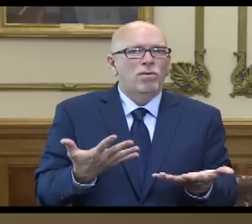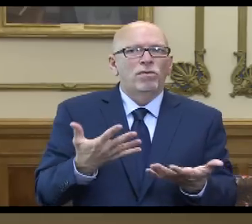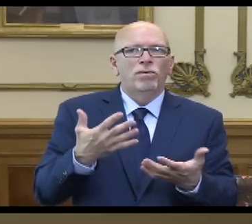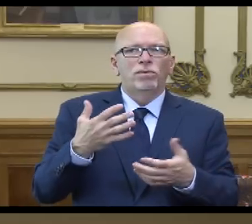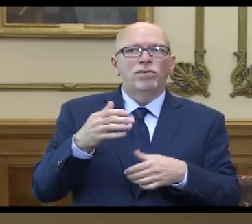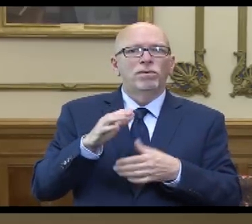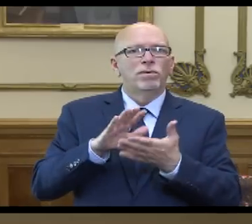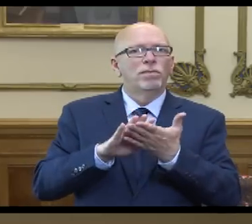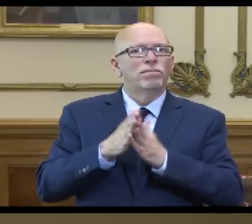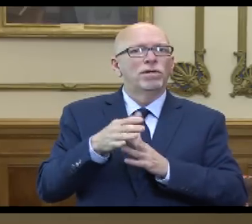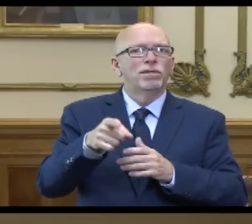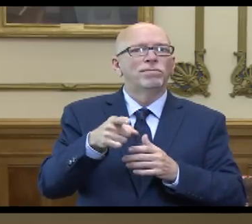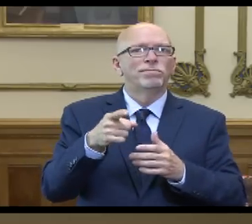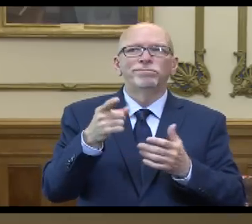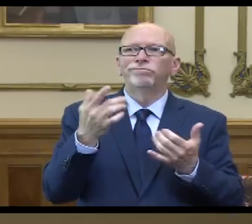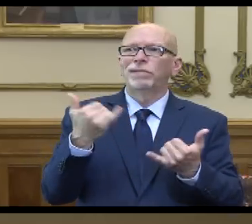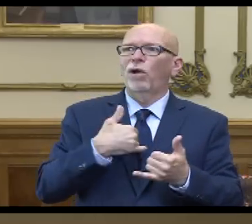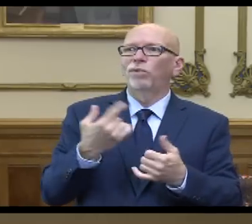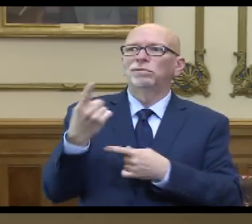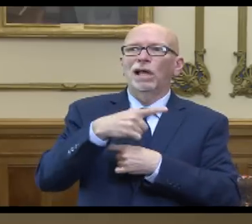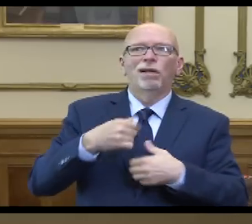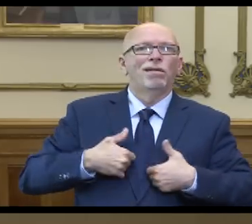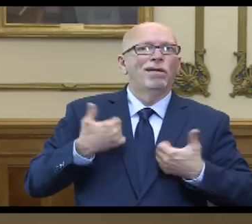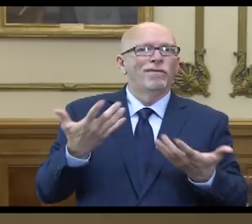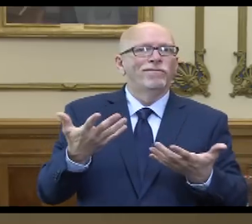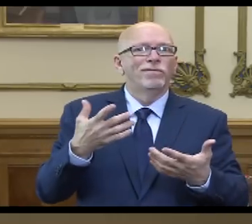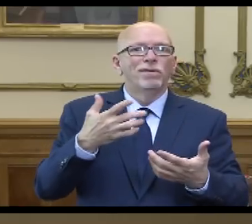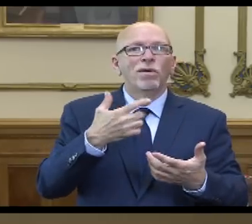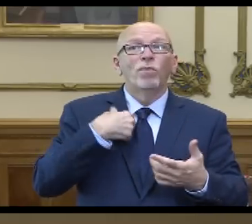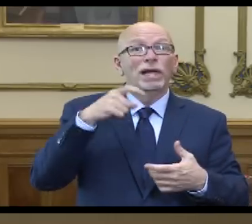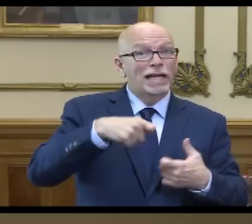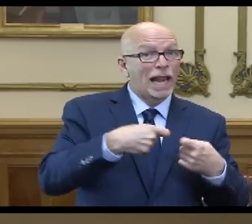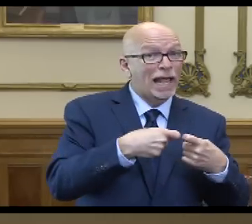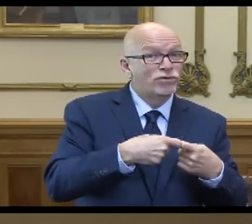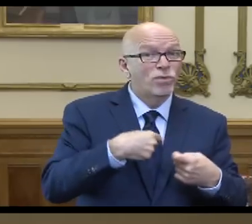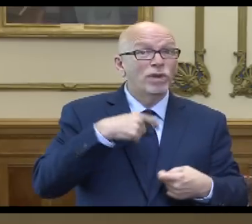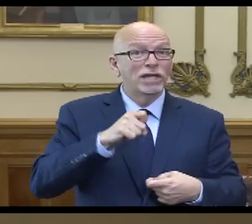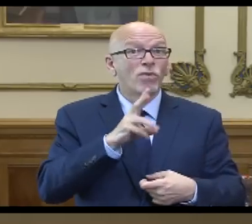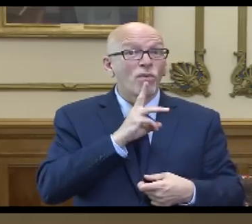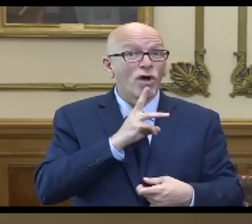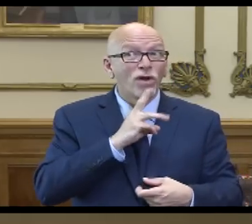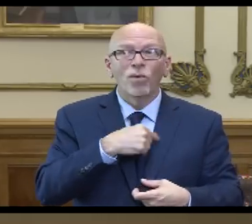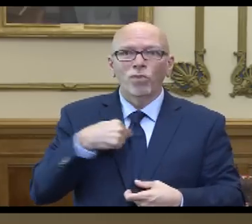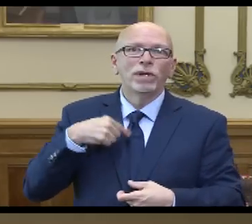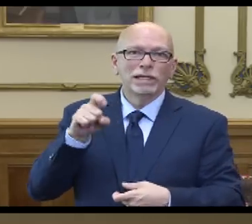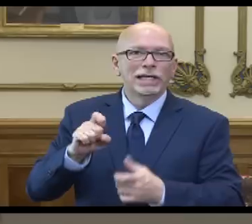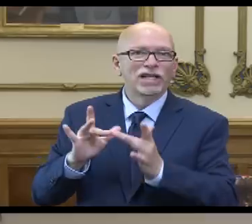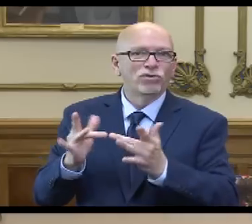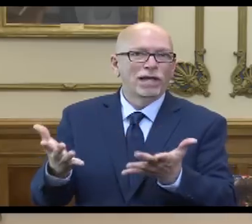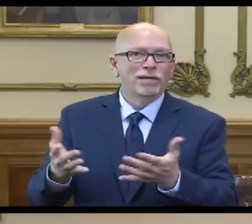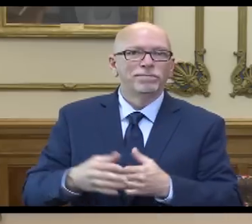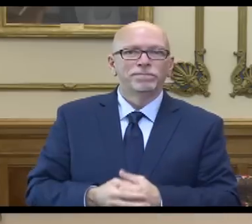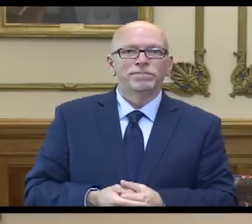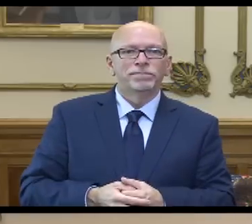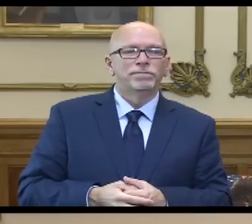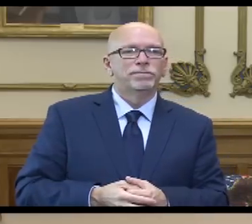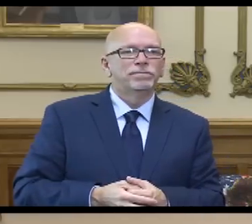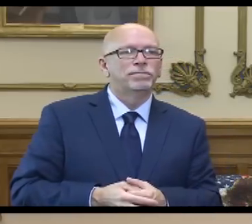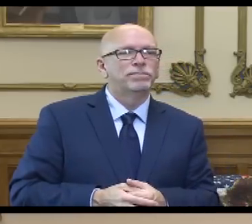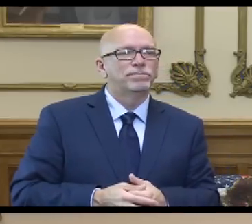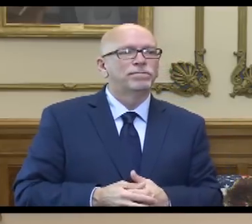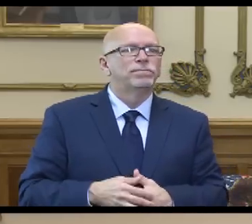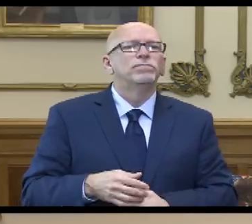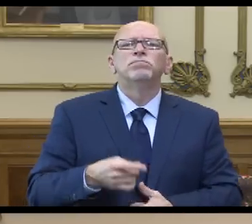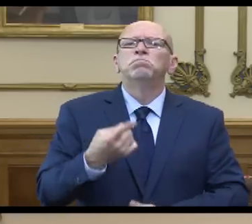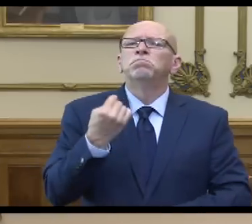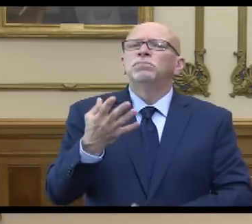to become the American way of life, which is we need electricity, we need water, we also need broadband. And what's the status